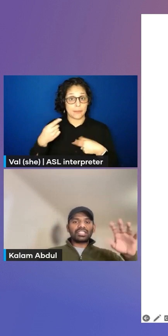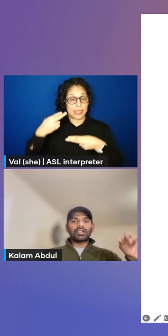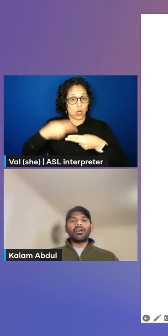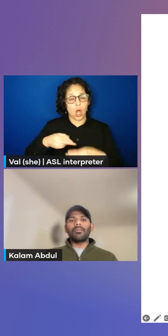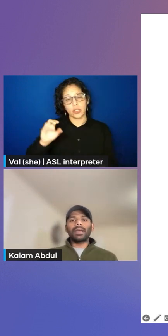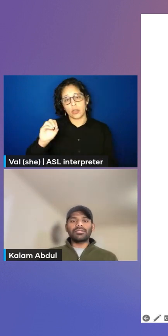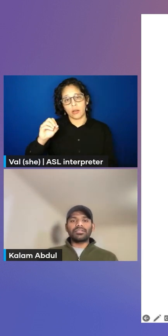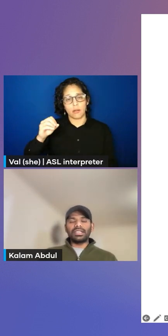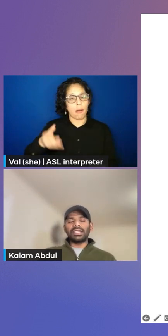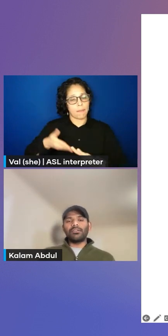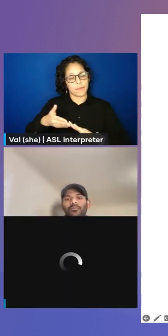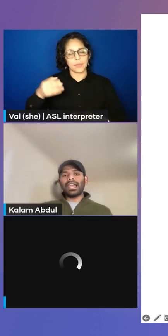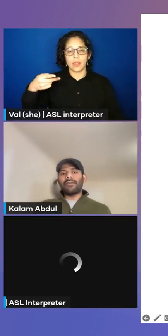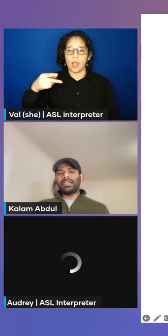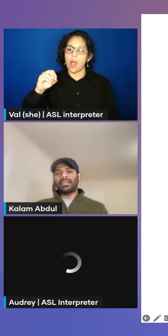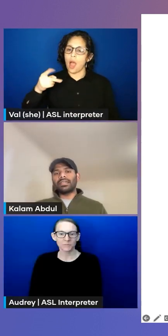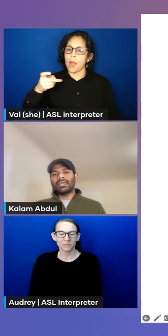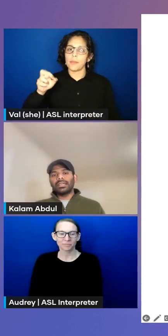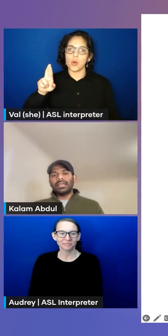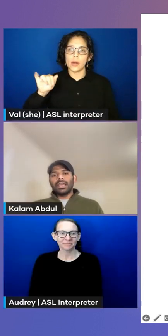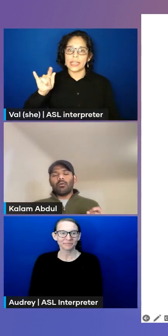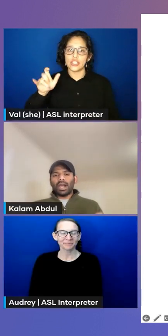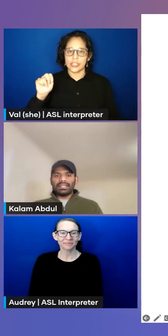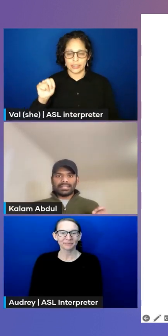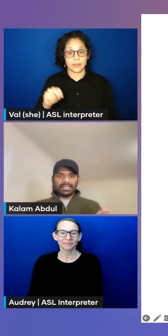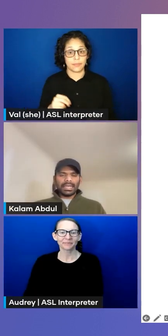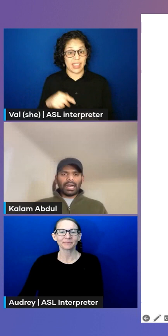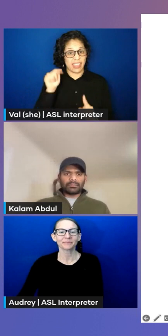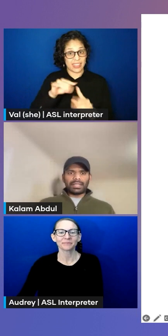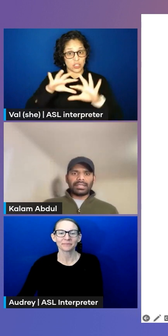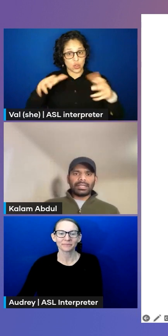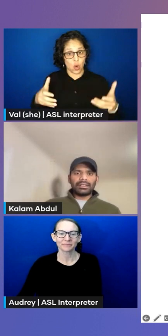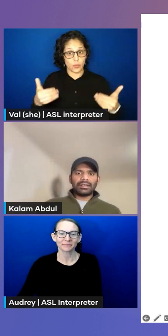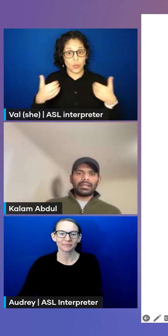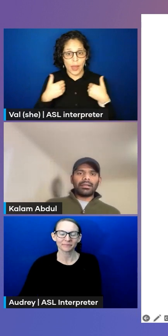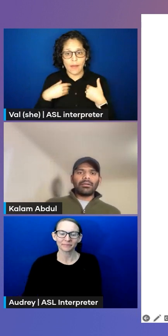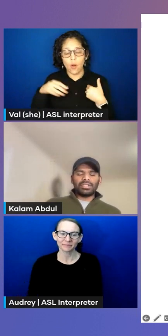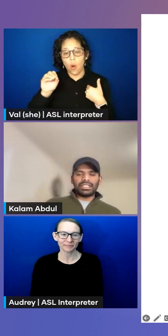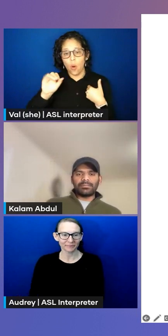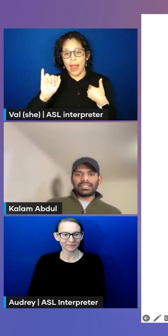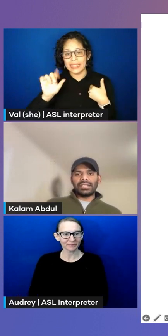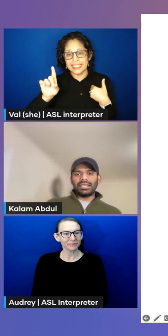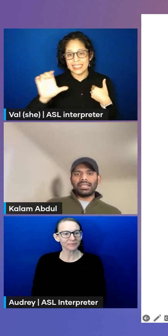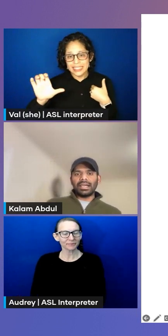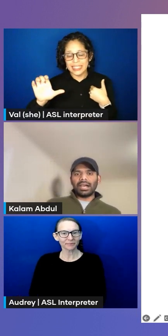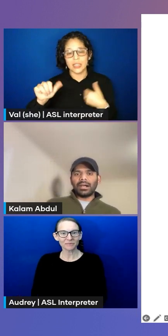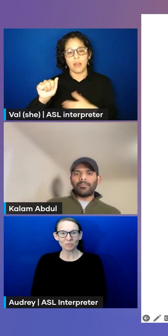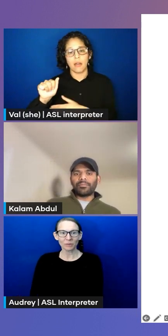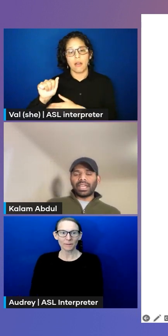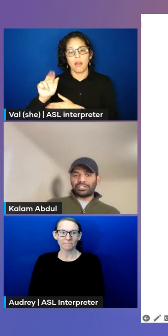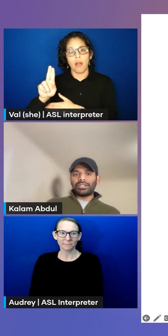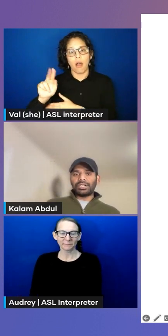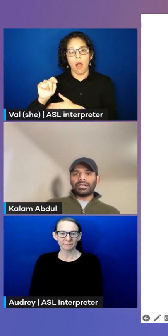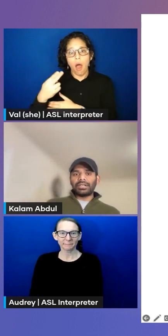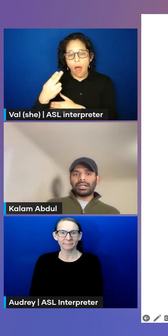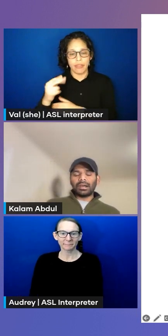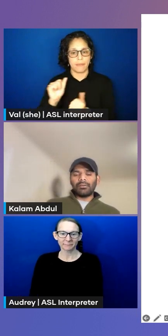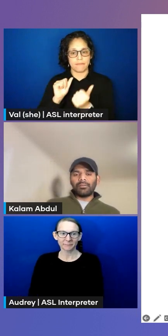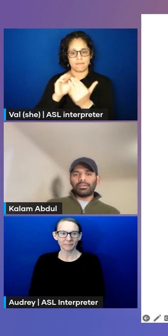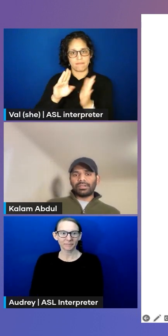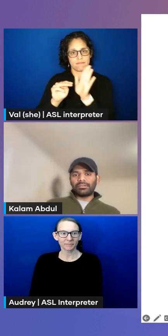within the scope, as you see here, we have a OIDC auth method, which is basically